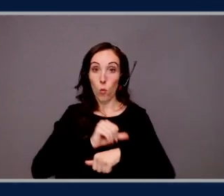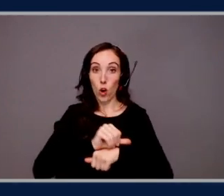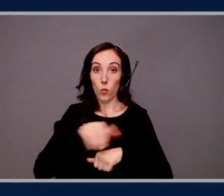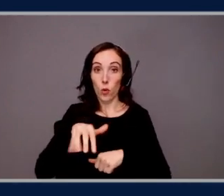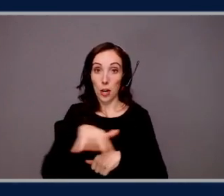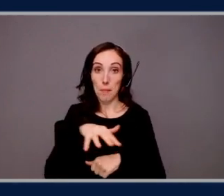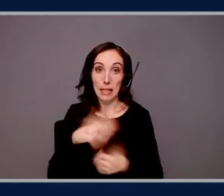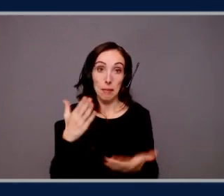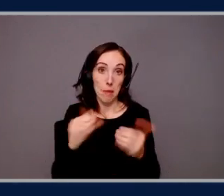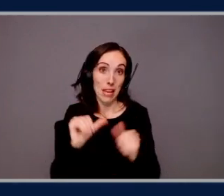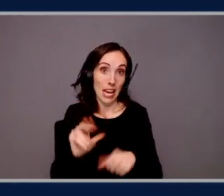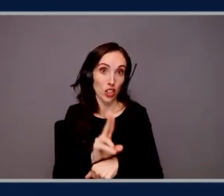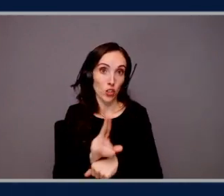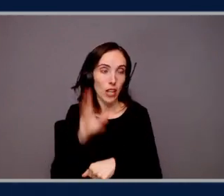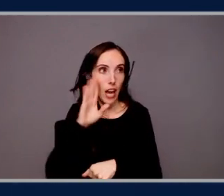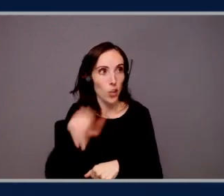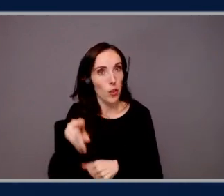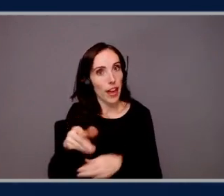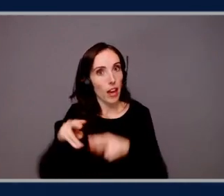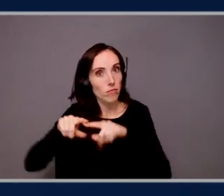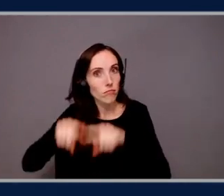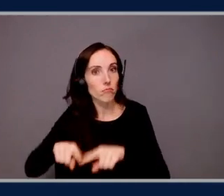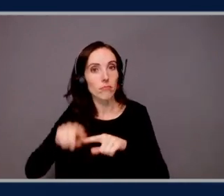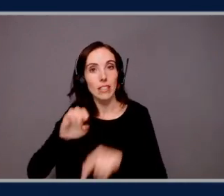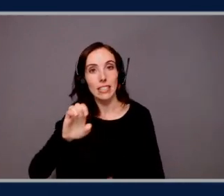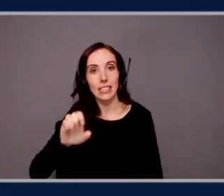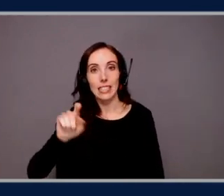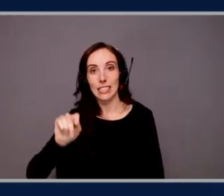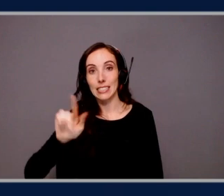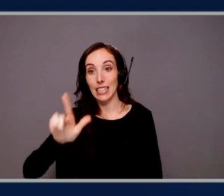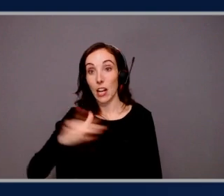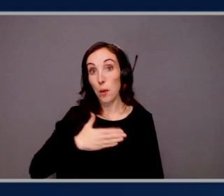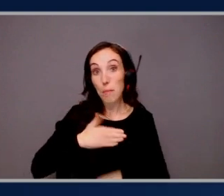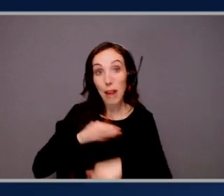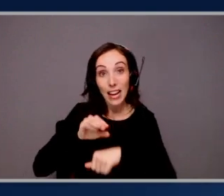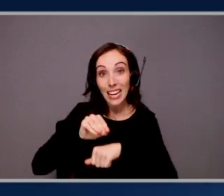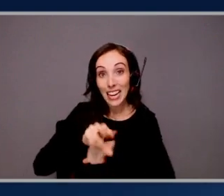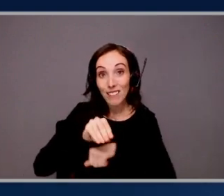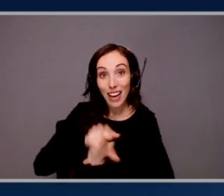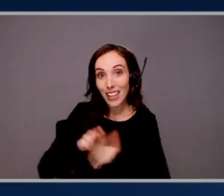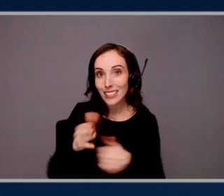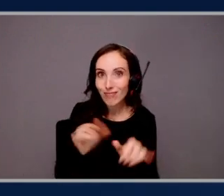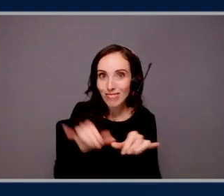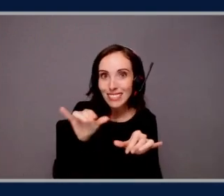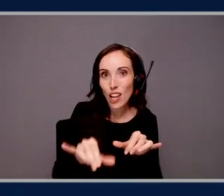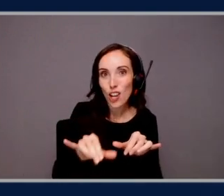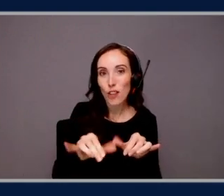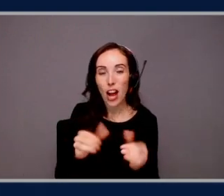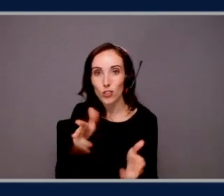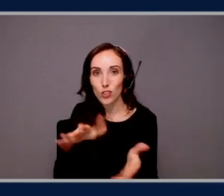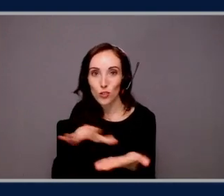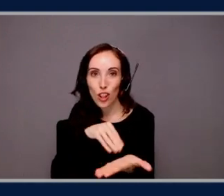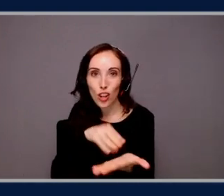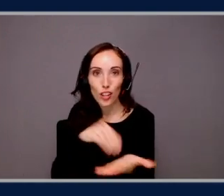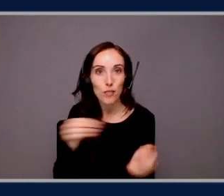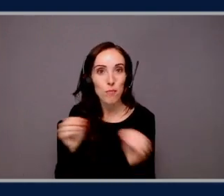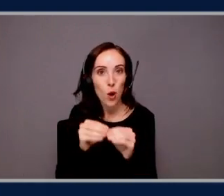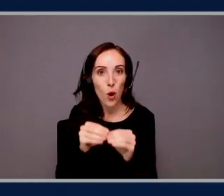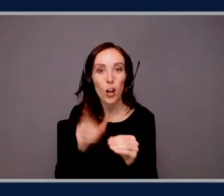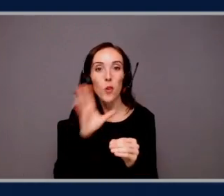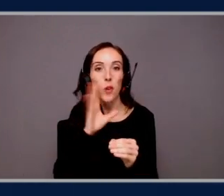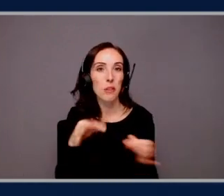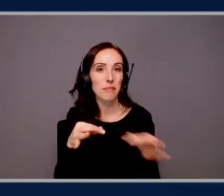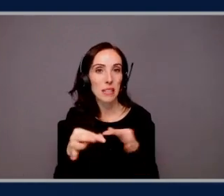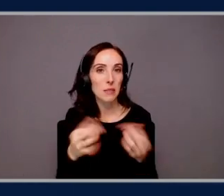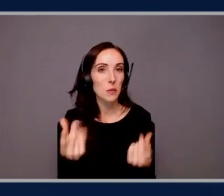they are heavy in ETL. So my advice, stick around. We'll drop some links in the chat, and then Sean will tell us what you can do to go and get started after we're